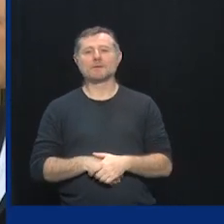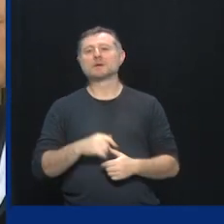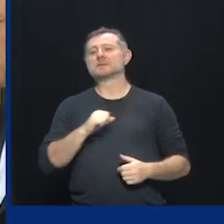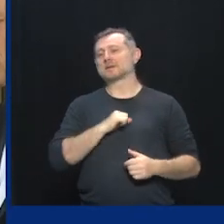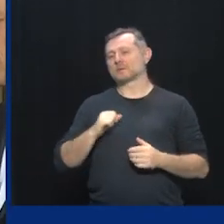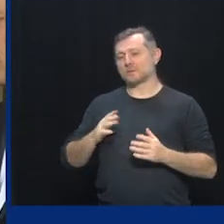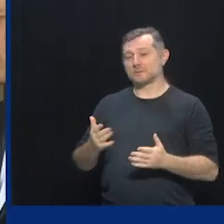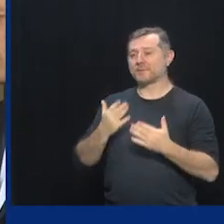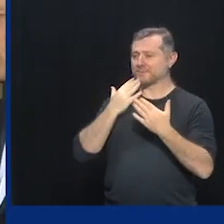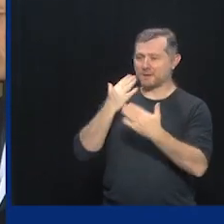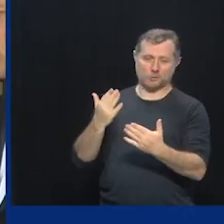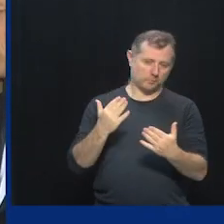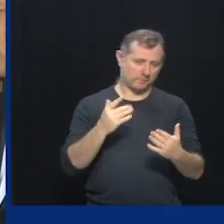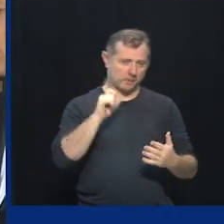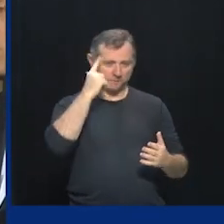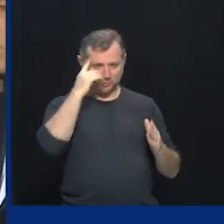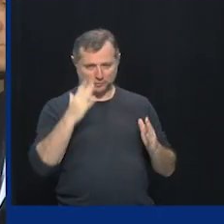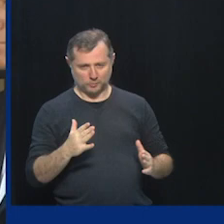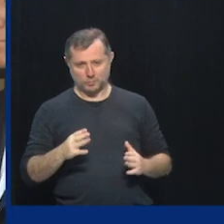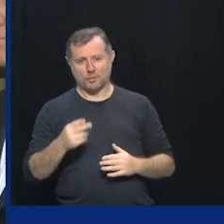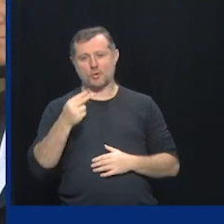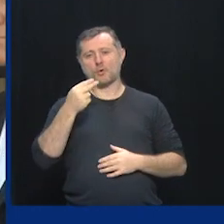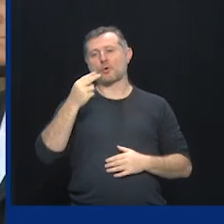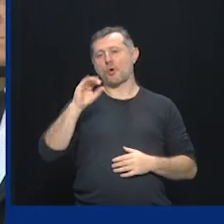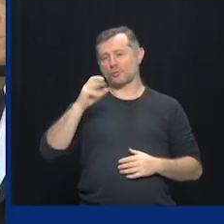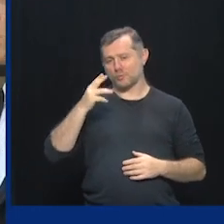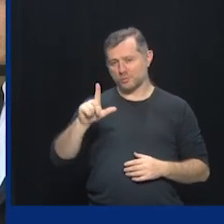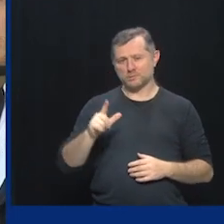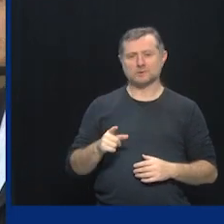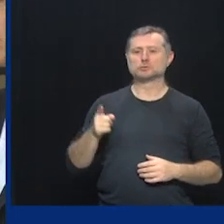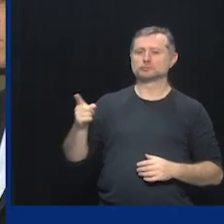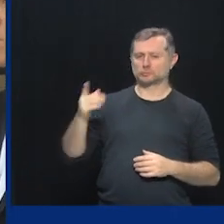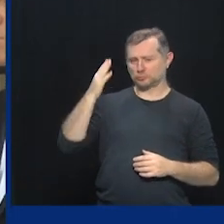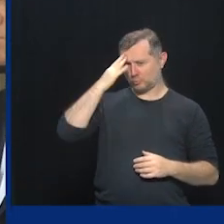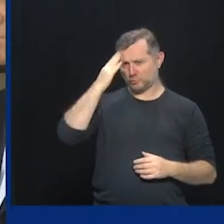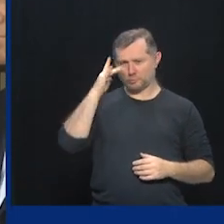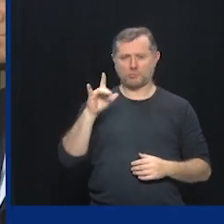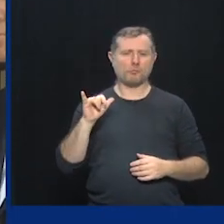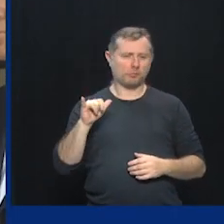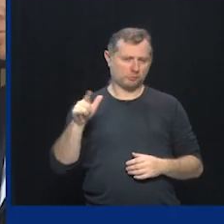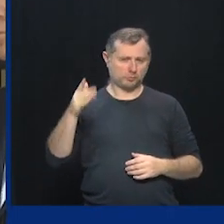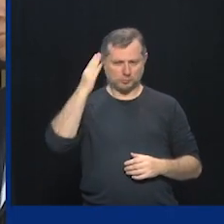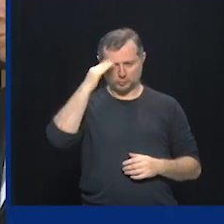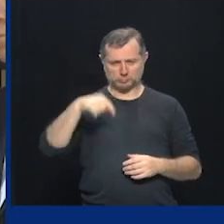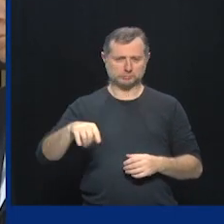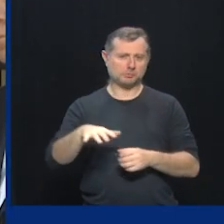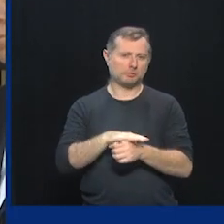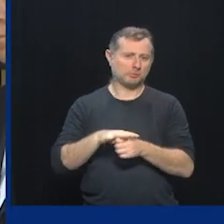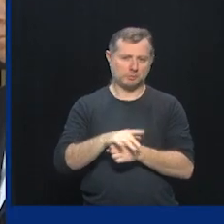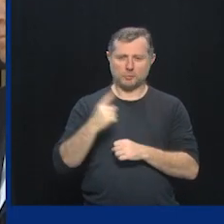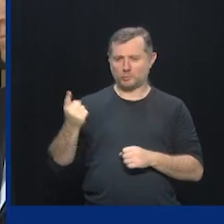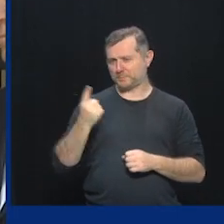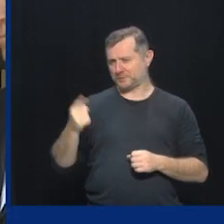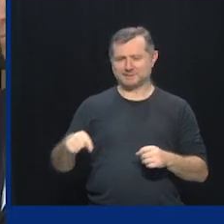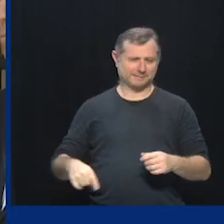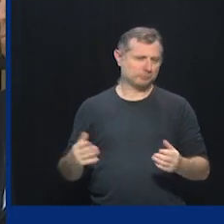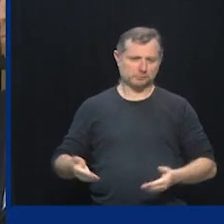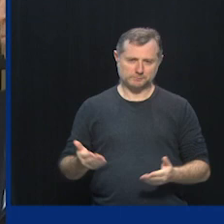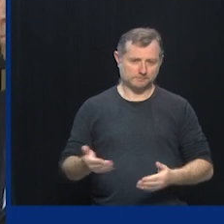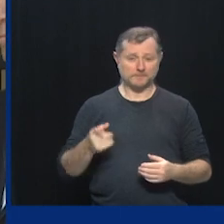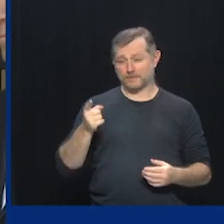Hochul. You're not a stranger to Long Island and to this region. You've always been here. And you standing here with us